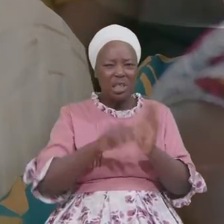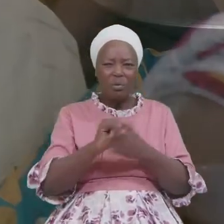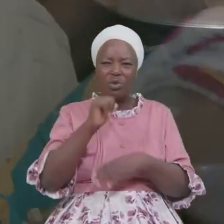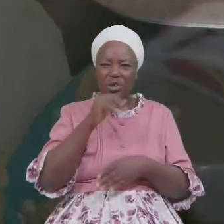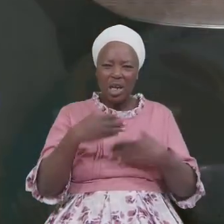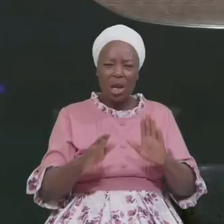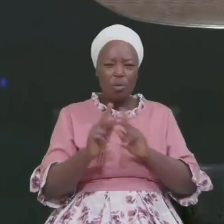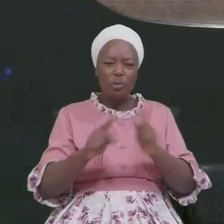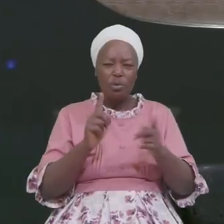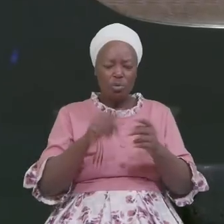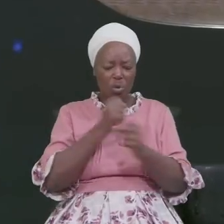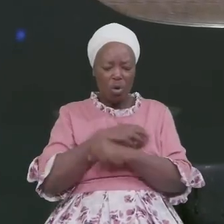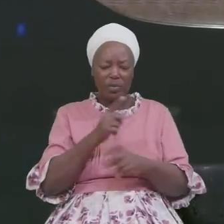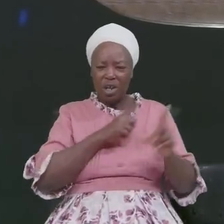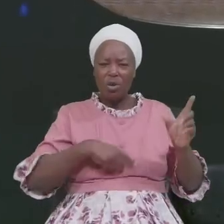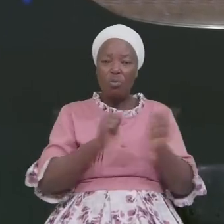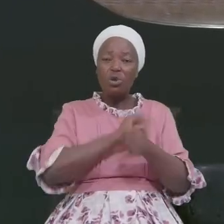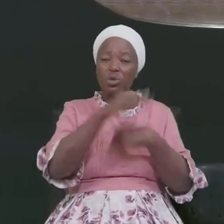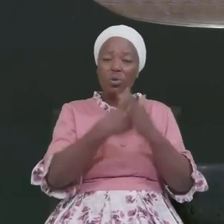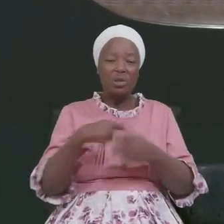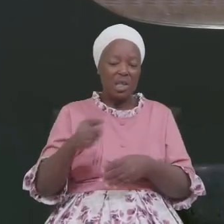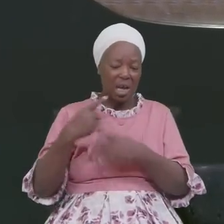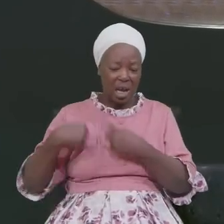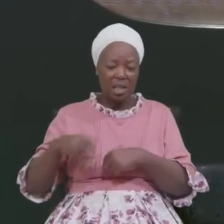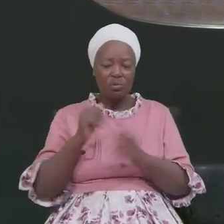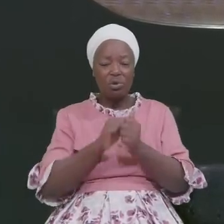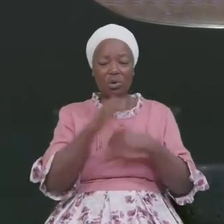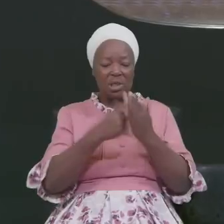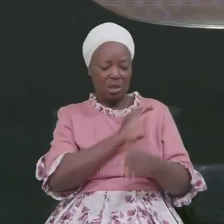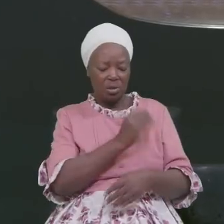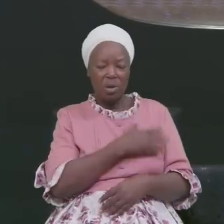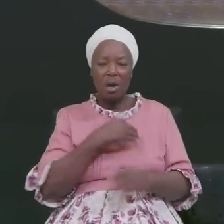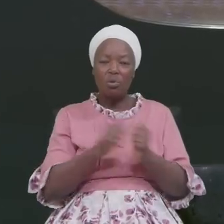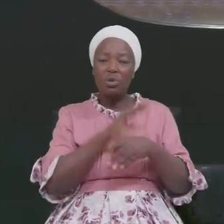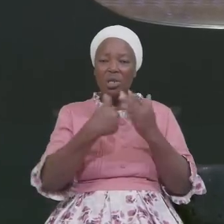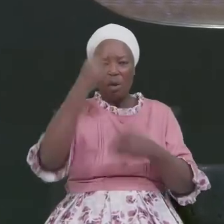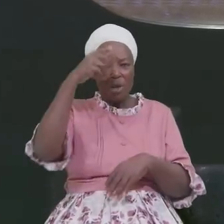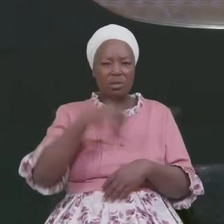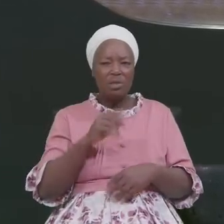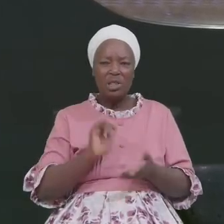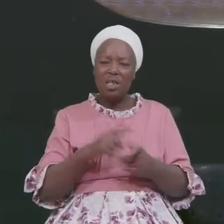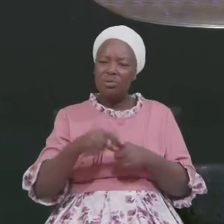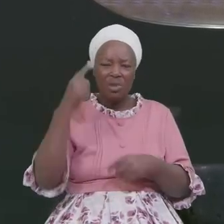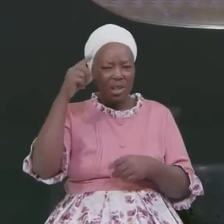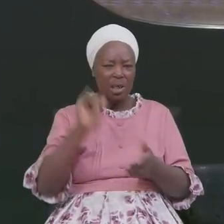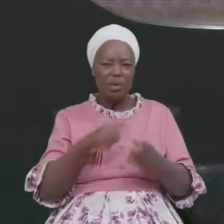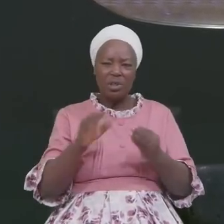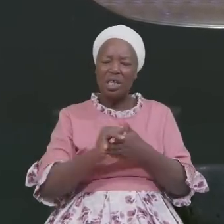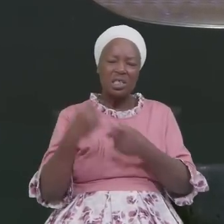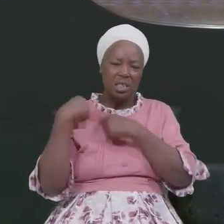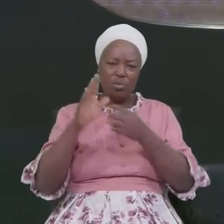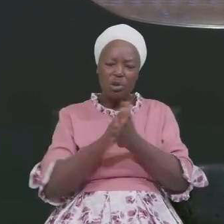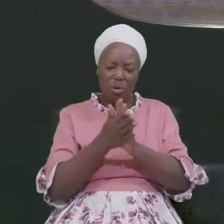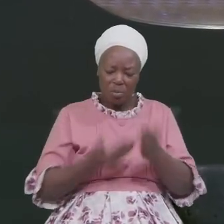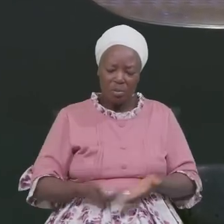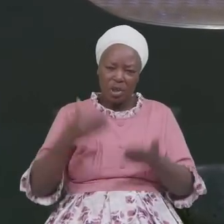to love the Lord with all their heart, all their soul, and all their mind. Have you thought about it? Since you are born again, have you taken that heart